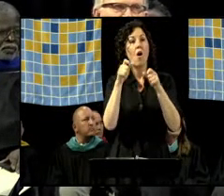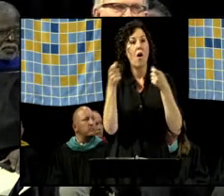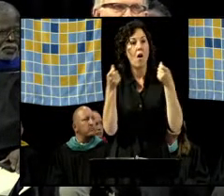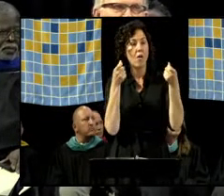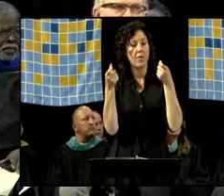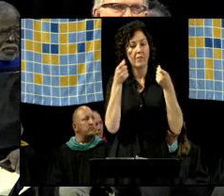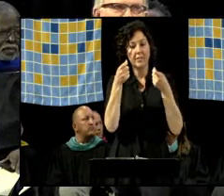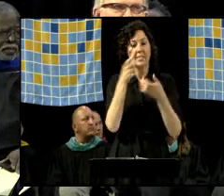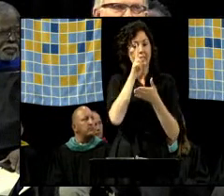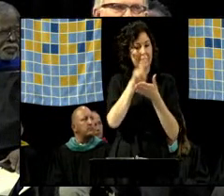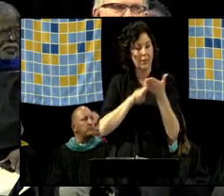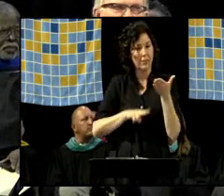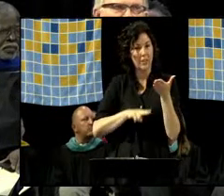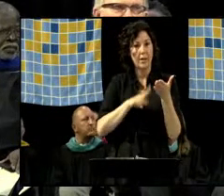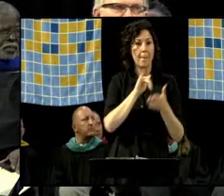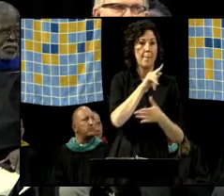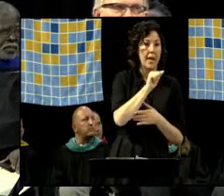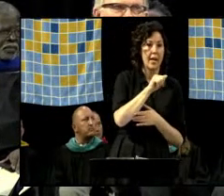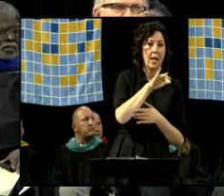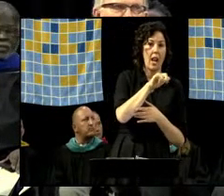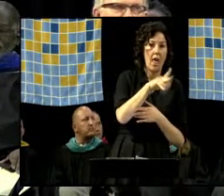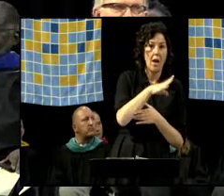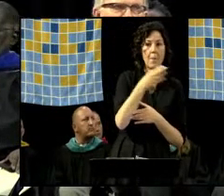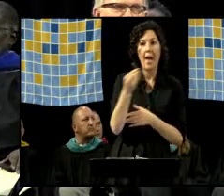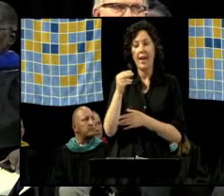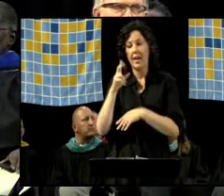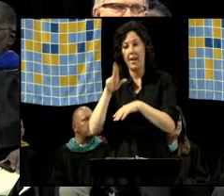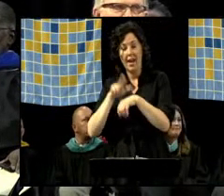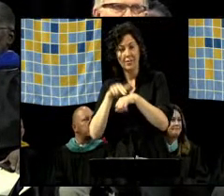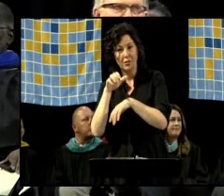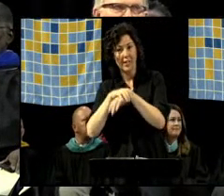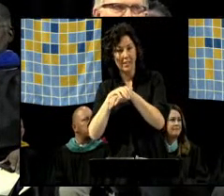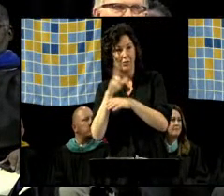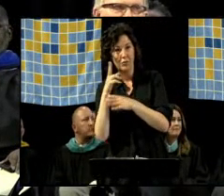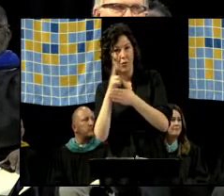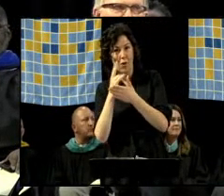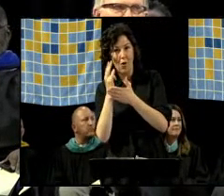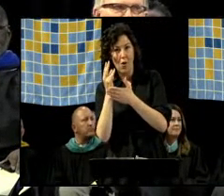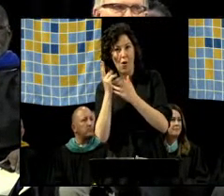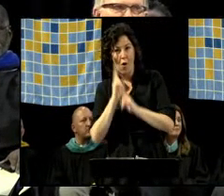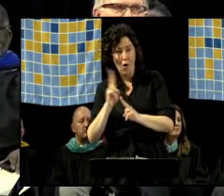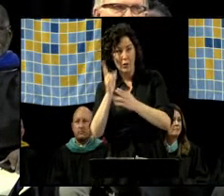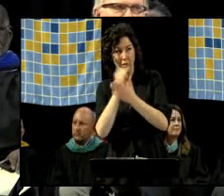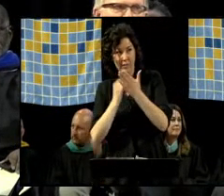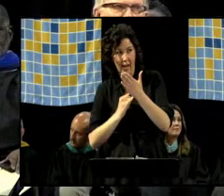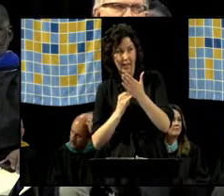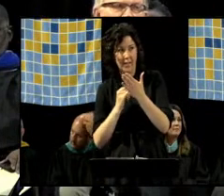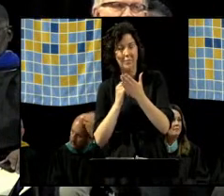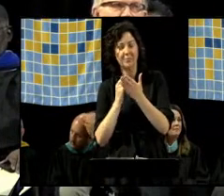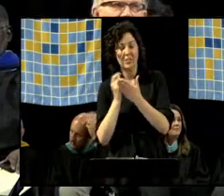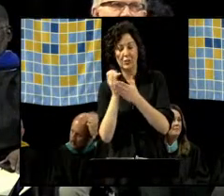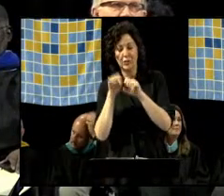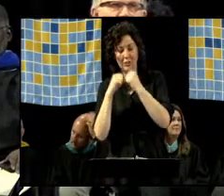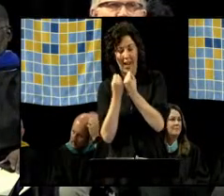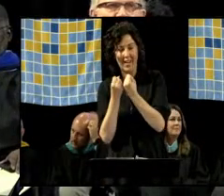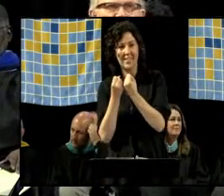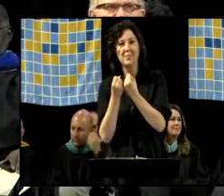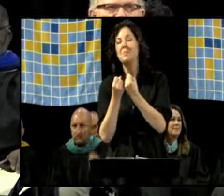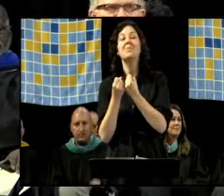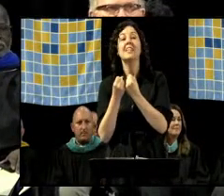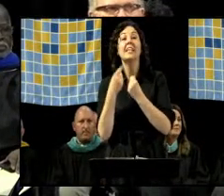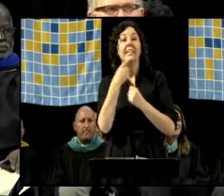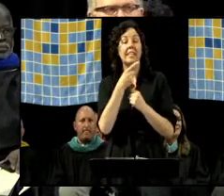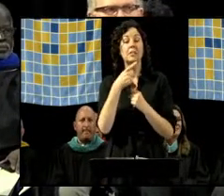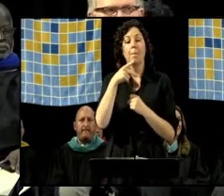Beta Club and National English Honor Society and is the past president of the Spanish Club. Jennings is a Palmetto